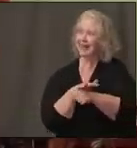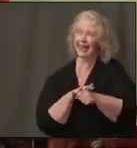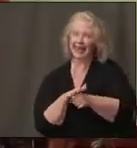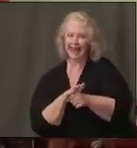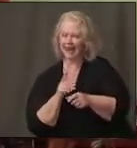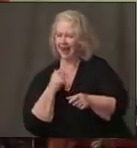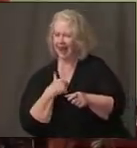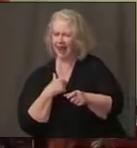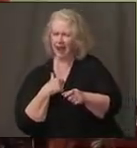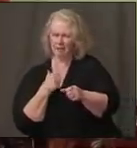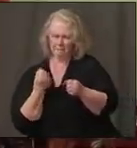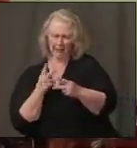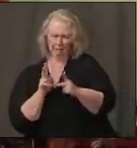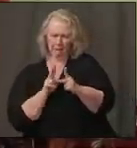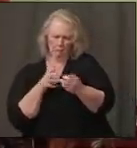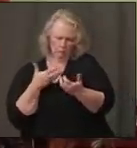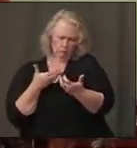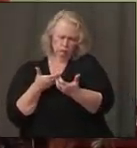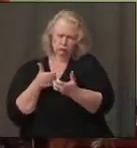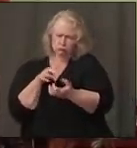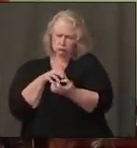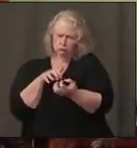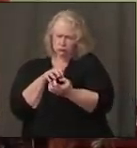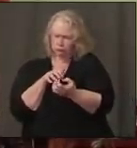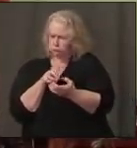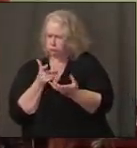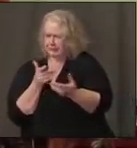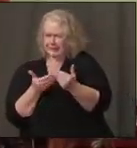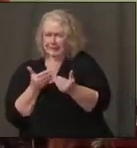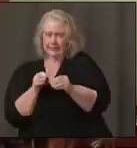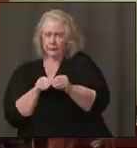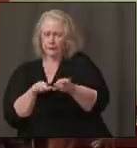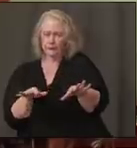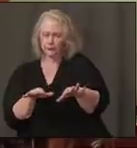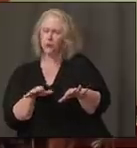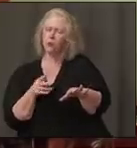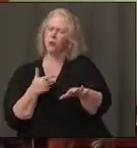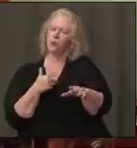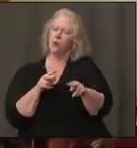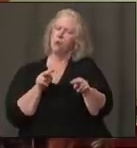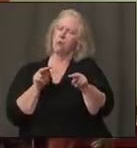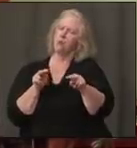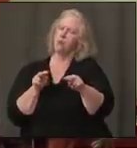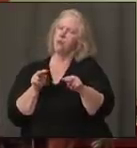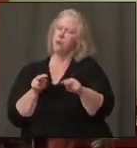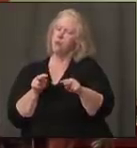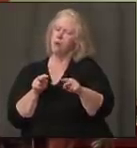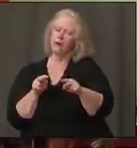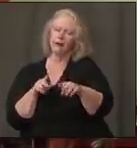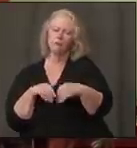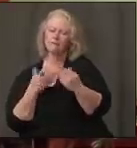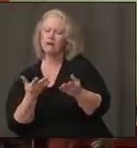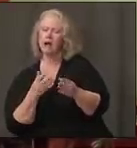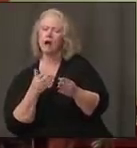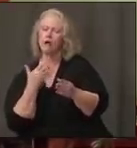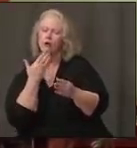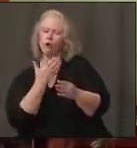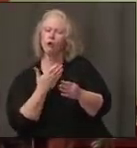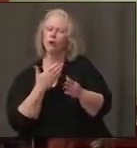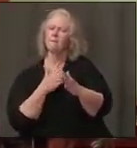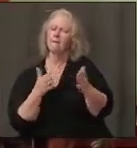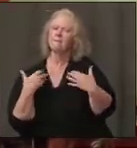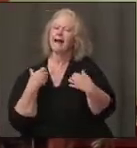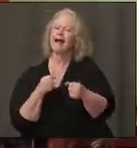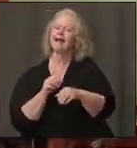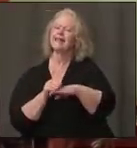high density and there's more easy transmission, what we're doing is we're going to try to monitor you and give you good public health